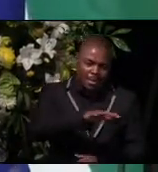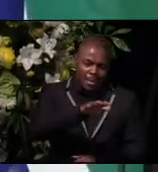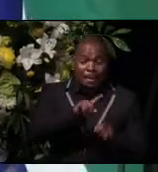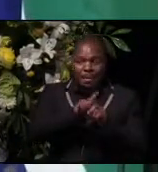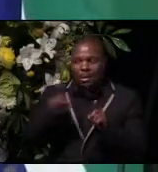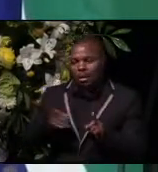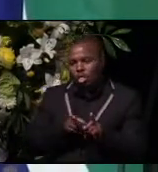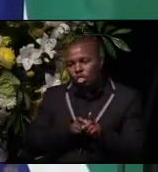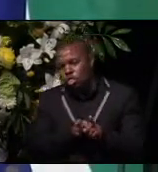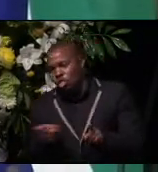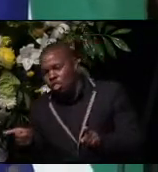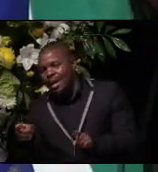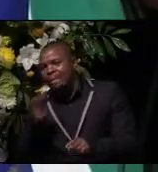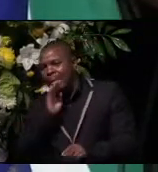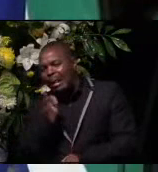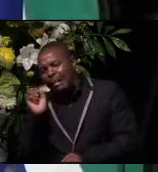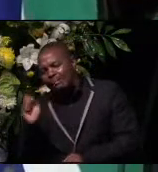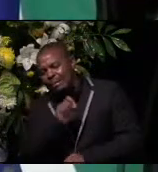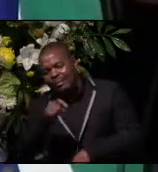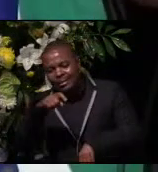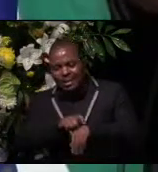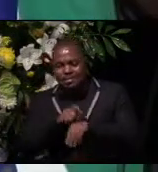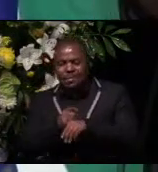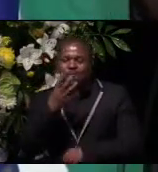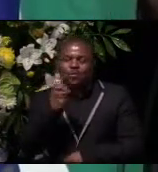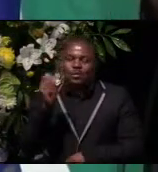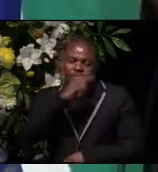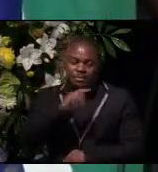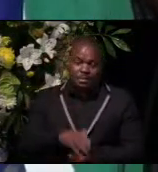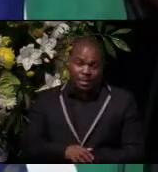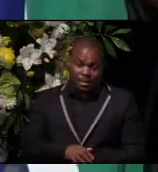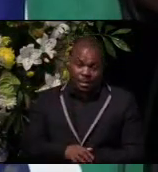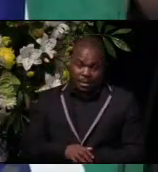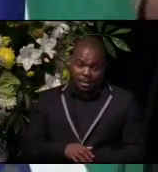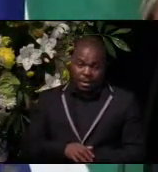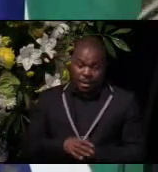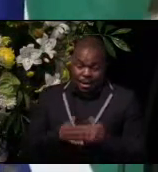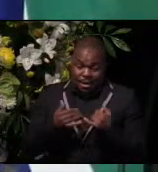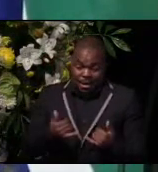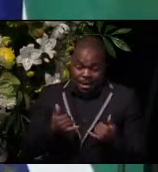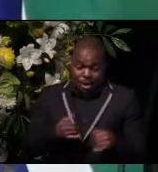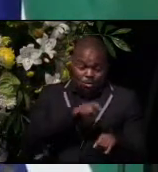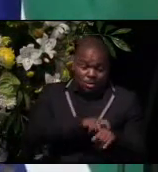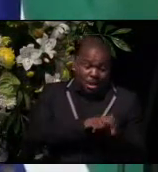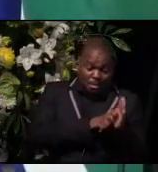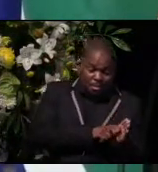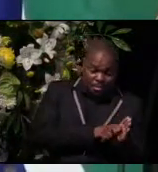and whilst in this time between times